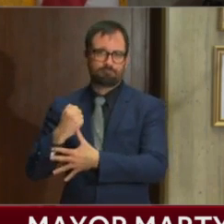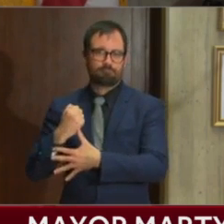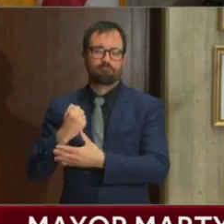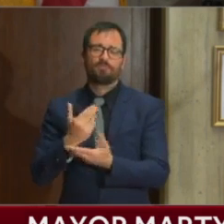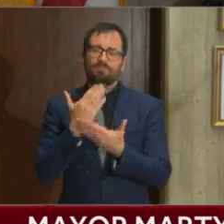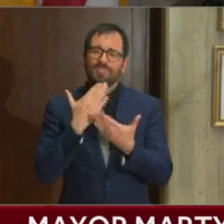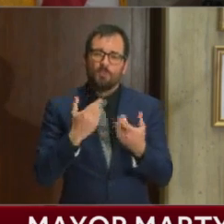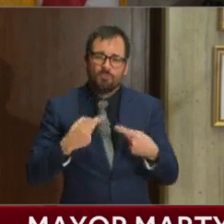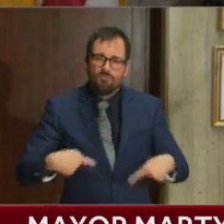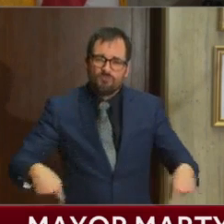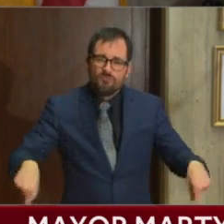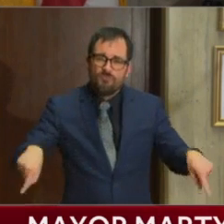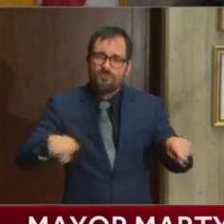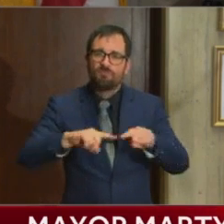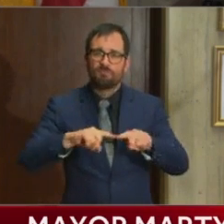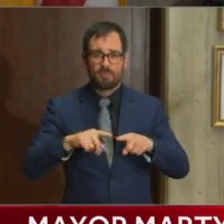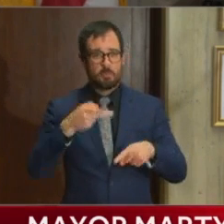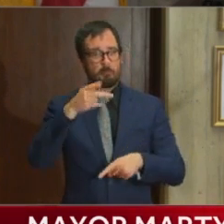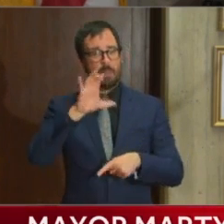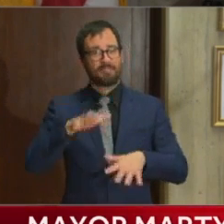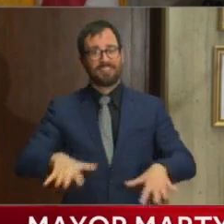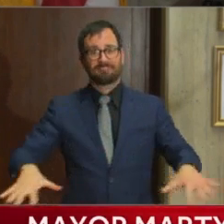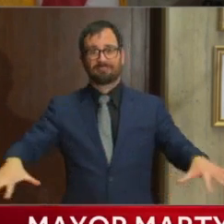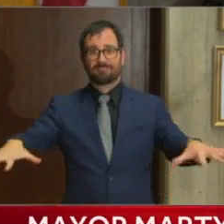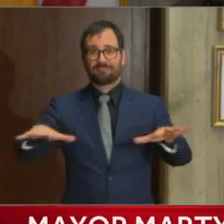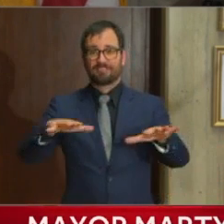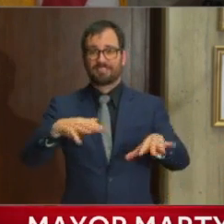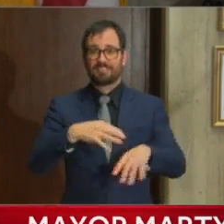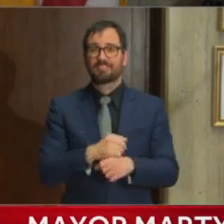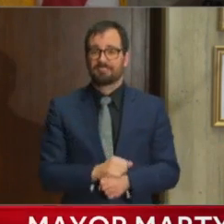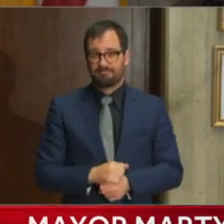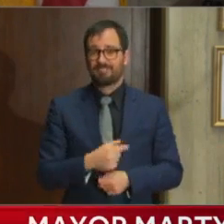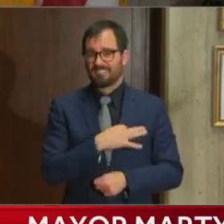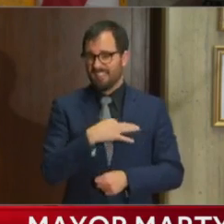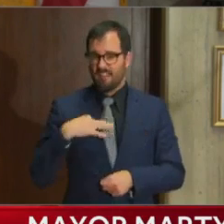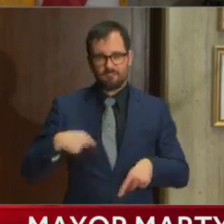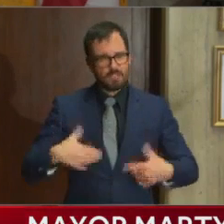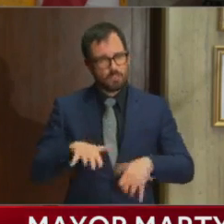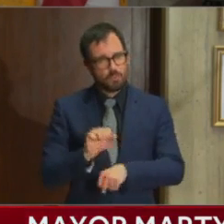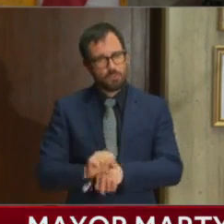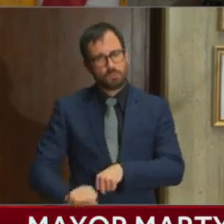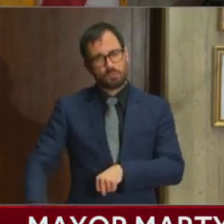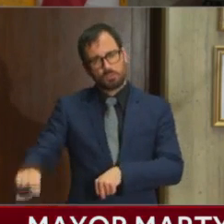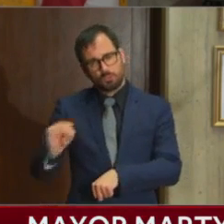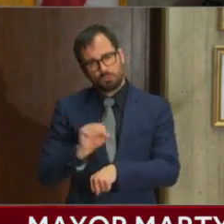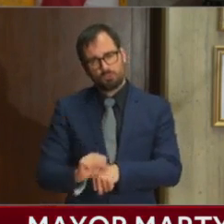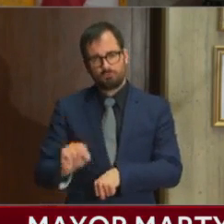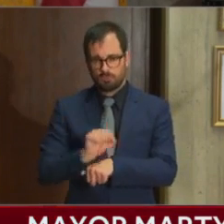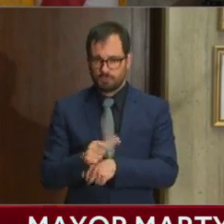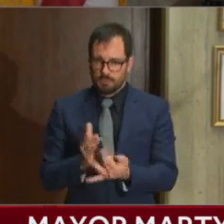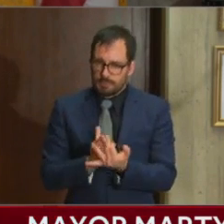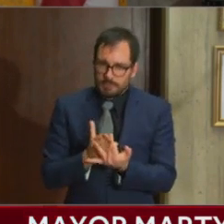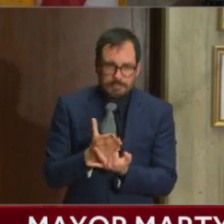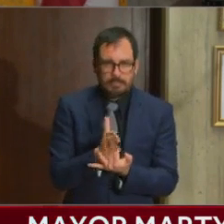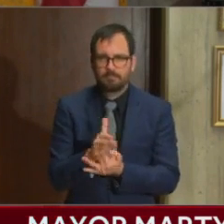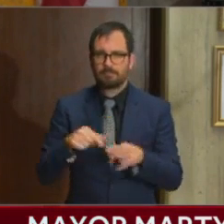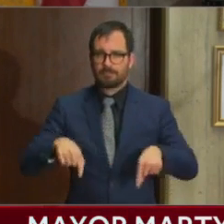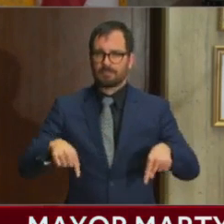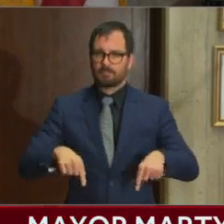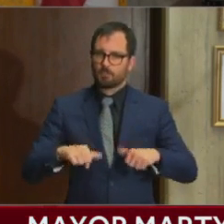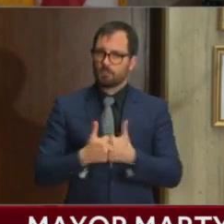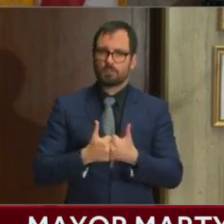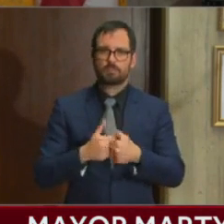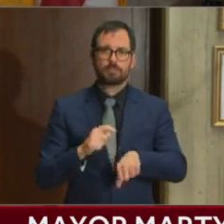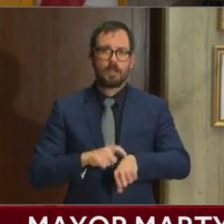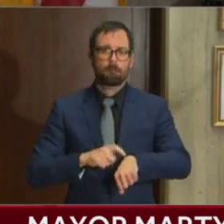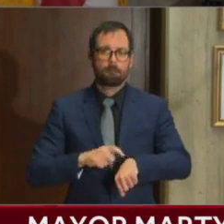time. I want to say a special word about our seniors. Last week, I called my mother. I said, "Mom, I want to be